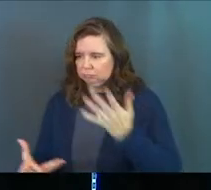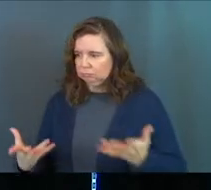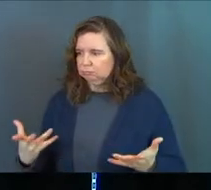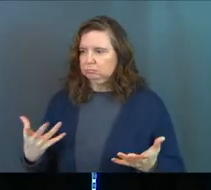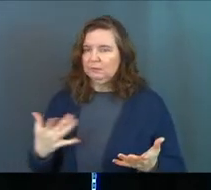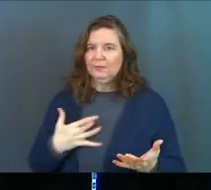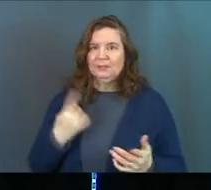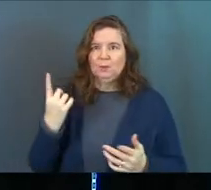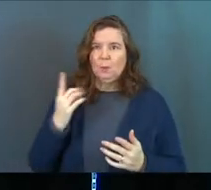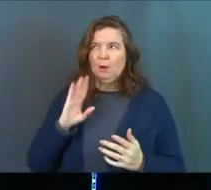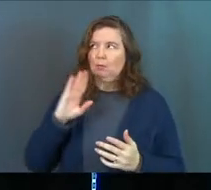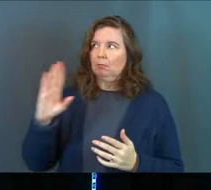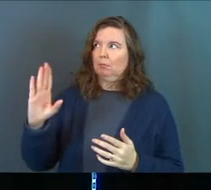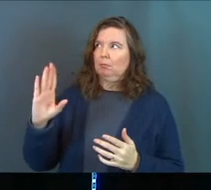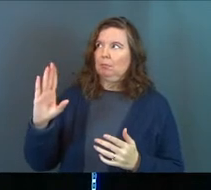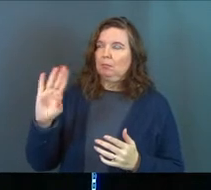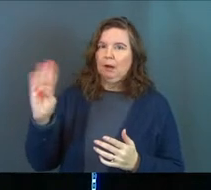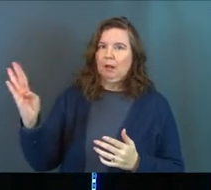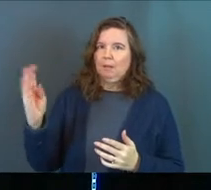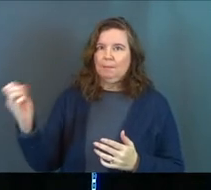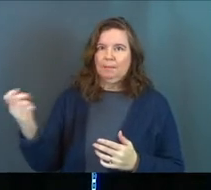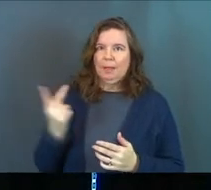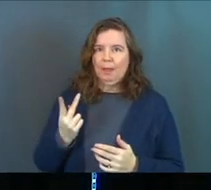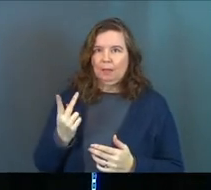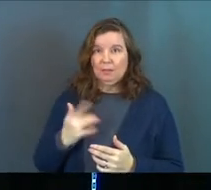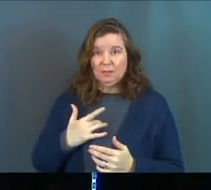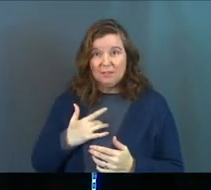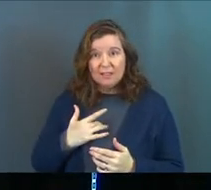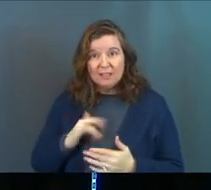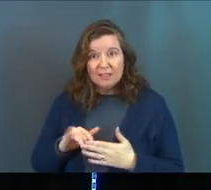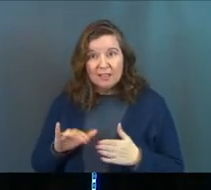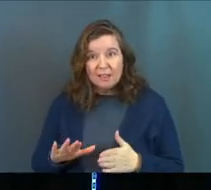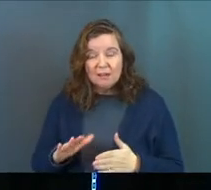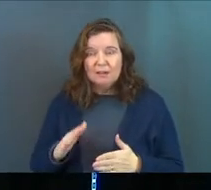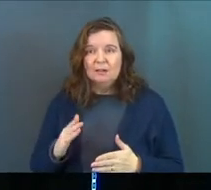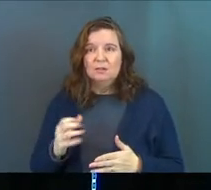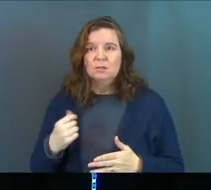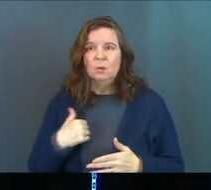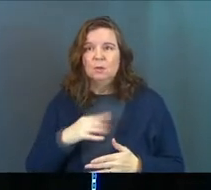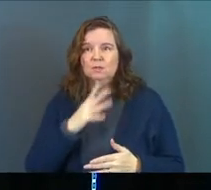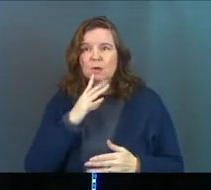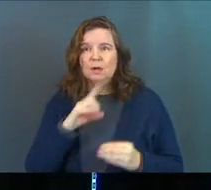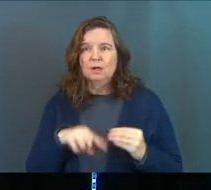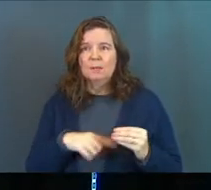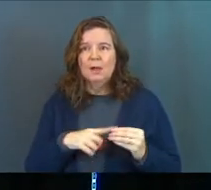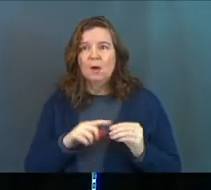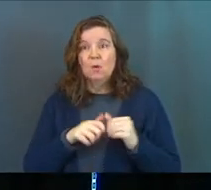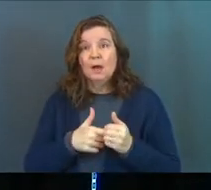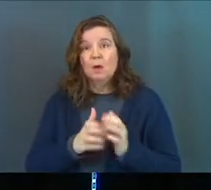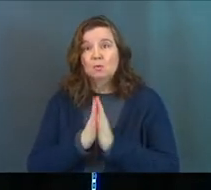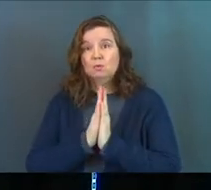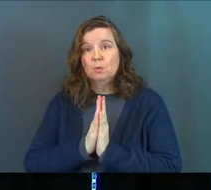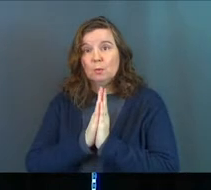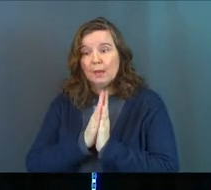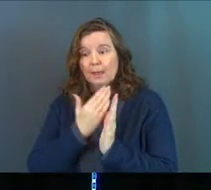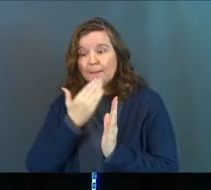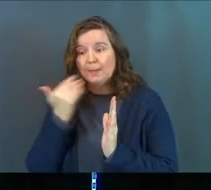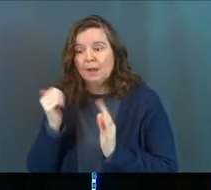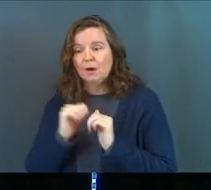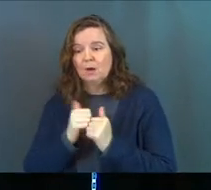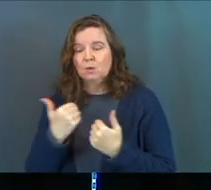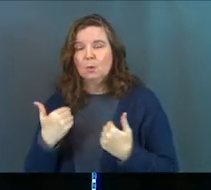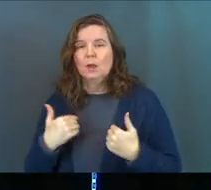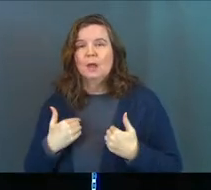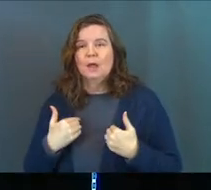It feels like it's a one-way street. You ever feel like that in prayer? And so we're talking about how to pray better and how